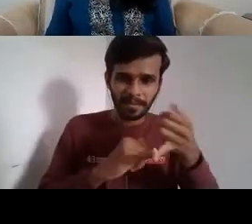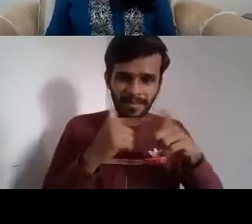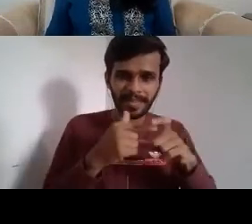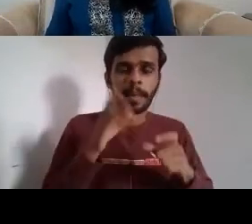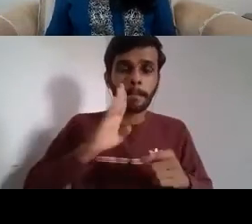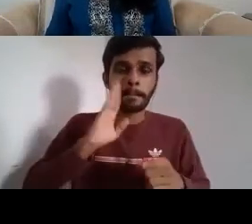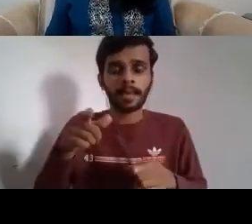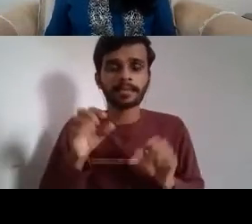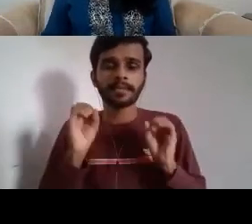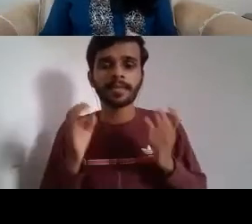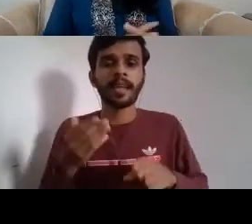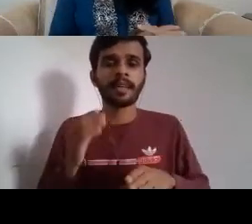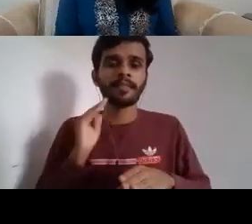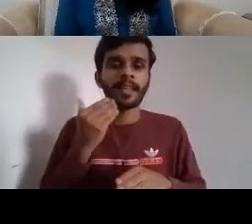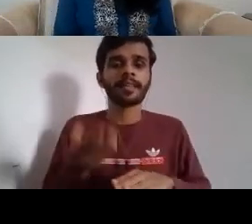In